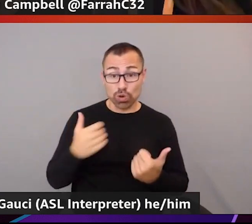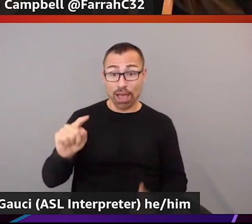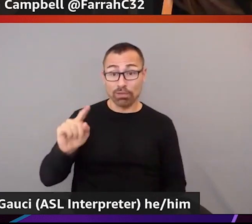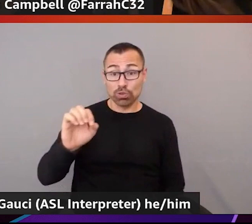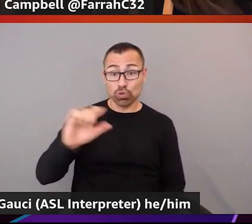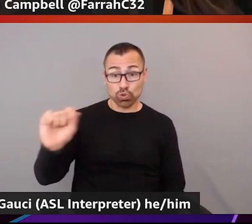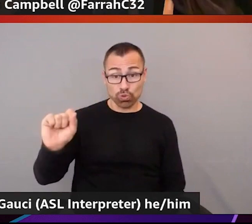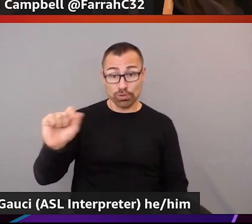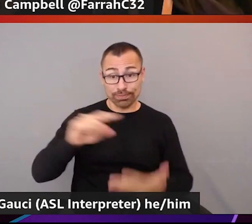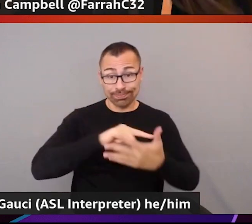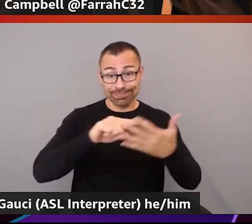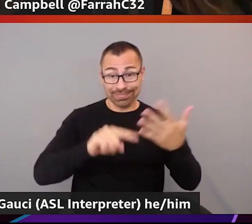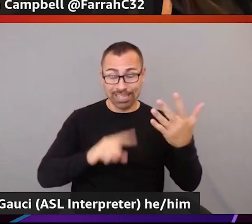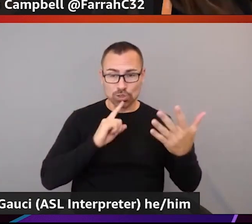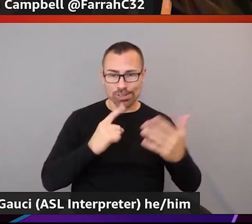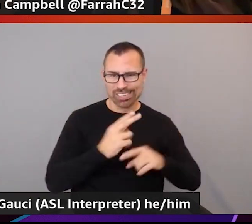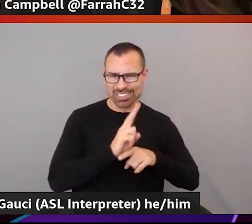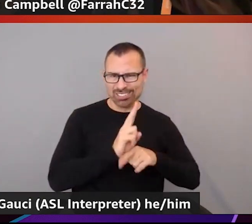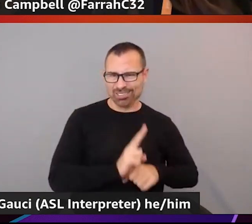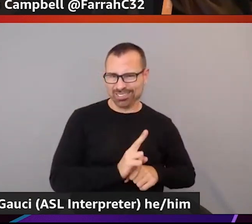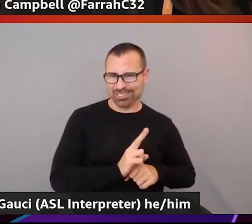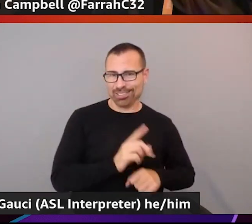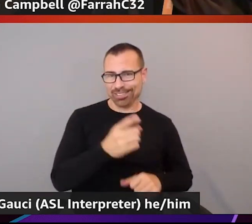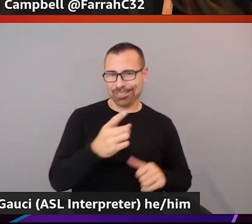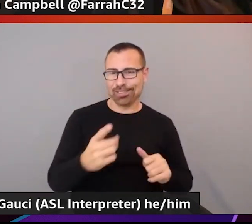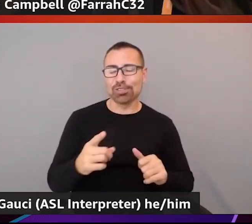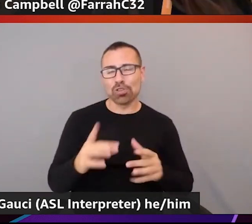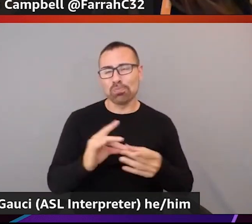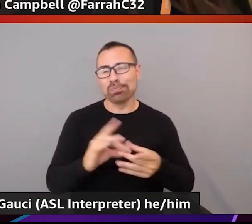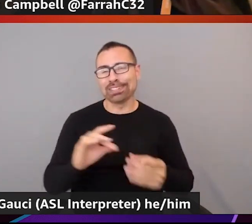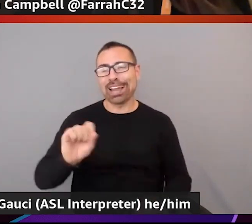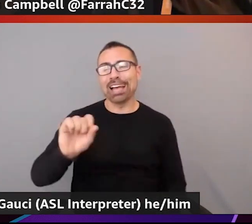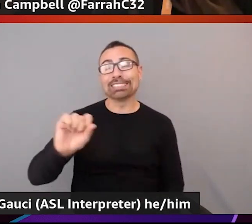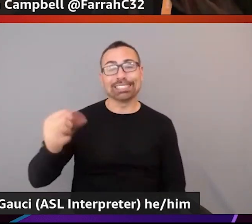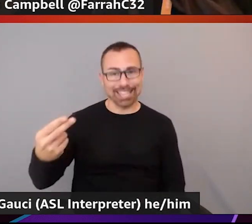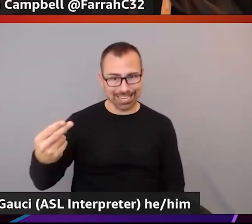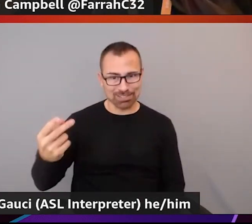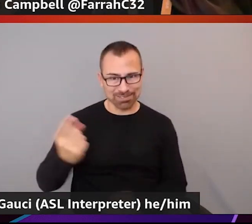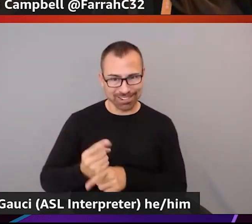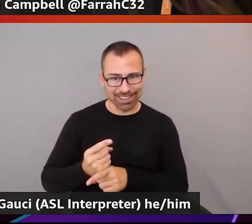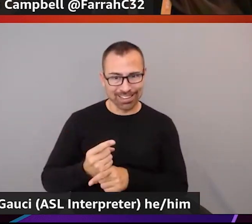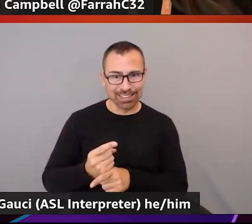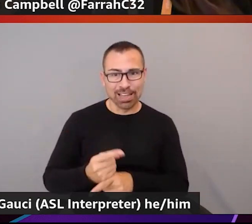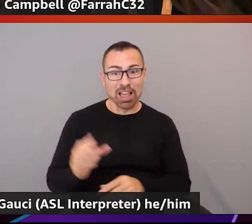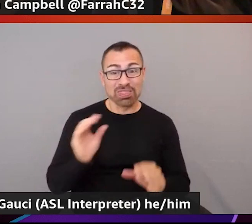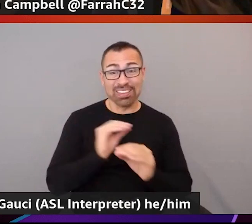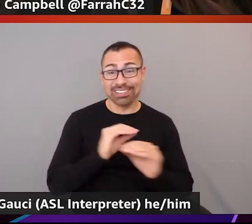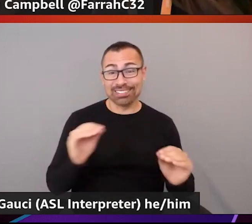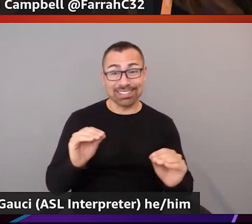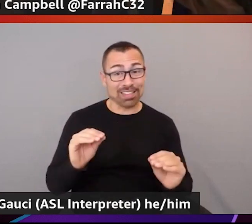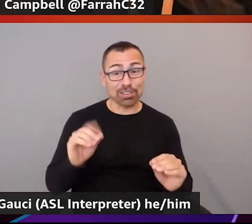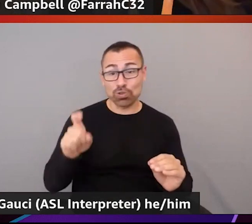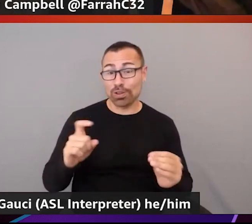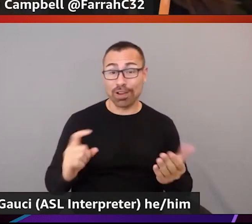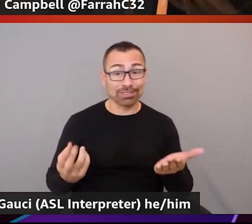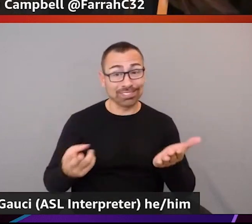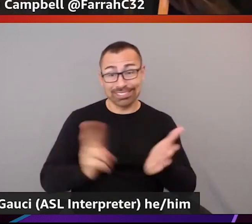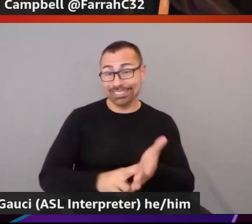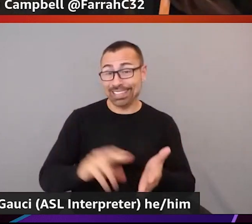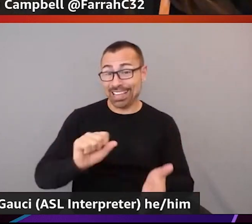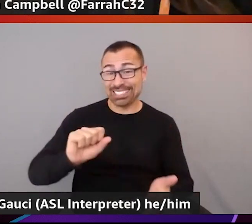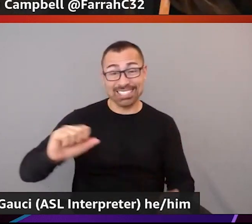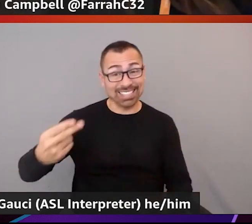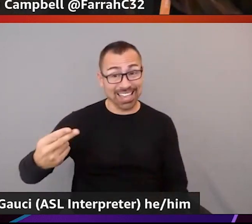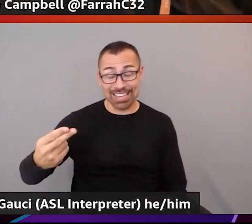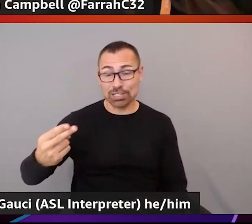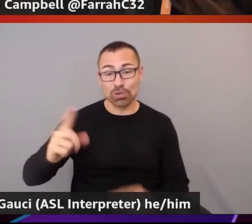are used to working with. You just mentioned SSH just as an example, right? There's nothing to SSH into usually when you're working, definitely